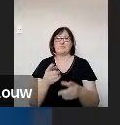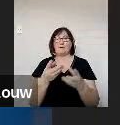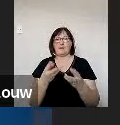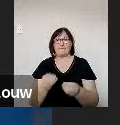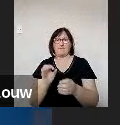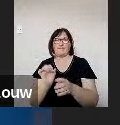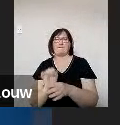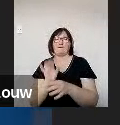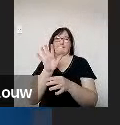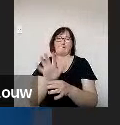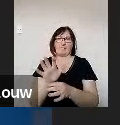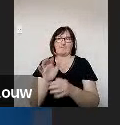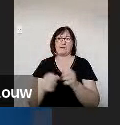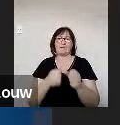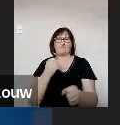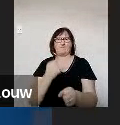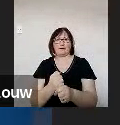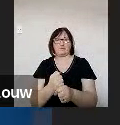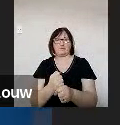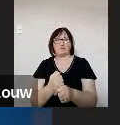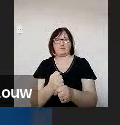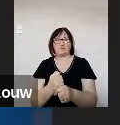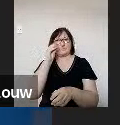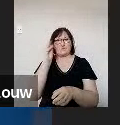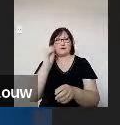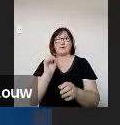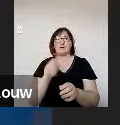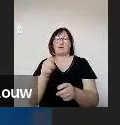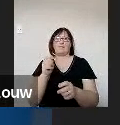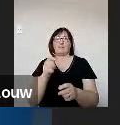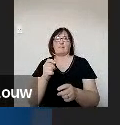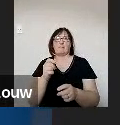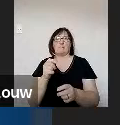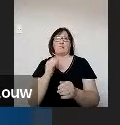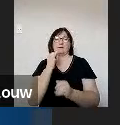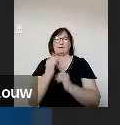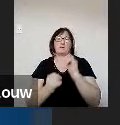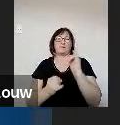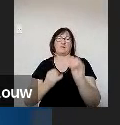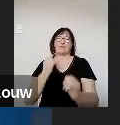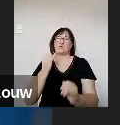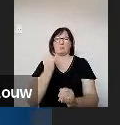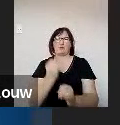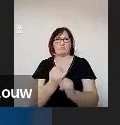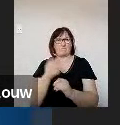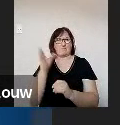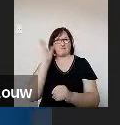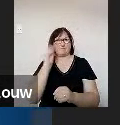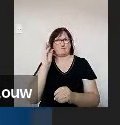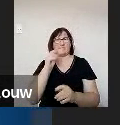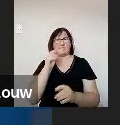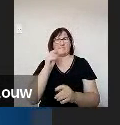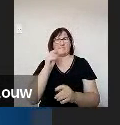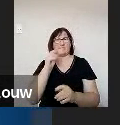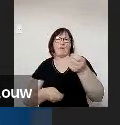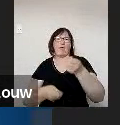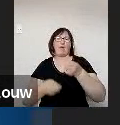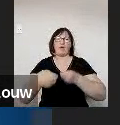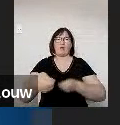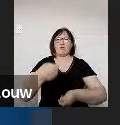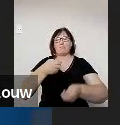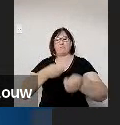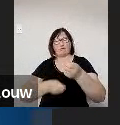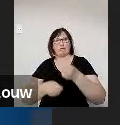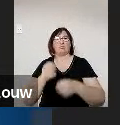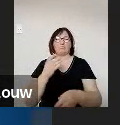experience in international trade and customs tariff determination and has worked in various positions at the International Administration Commission